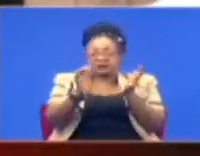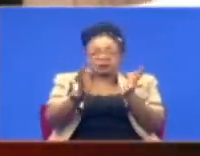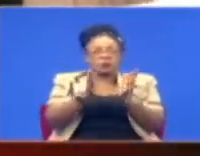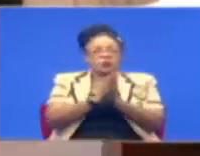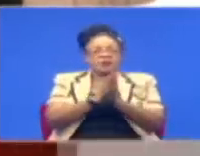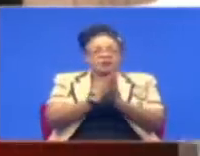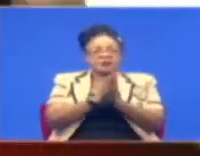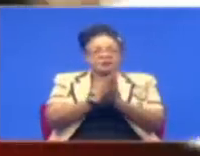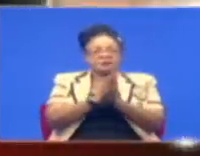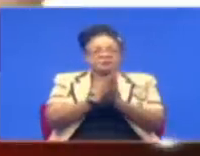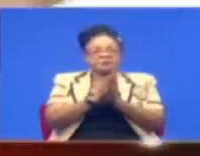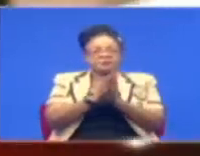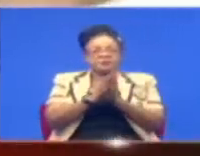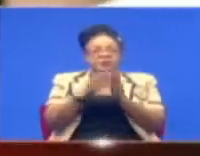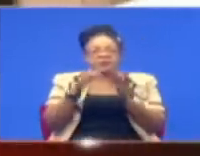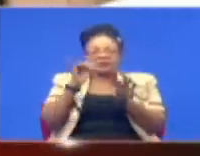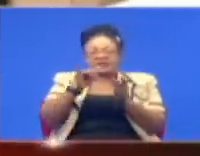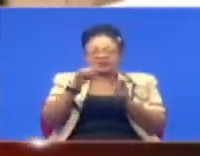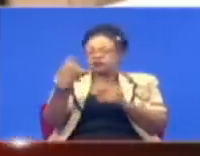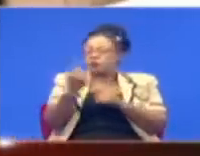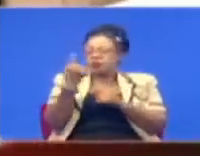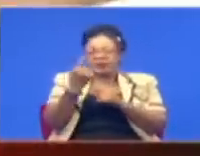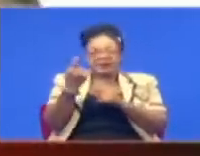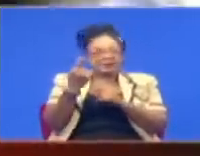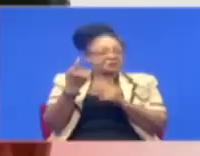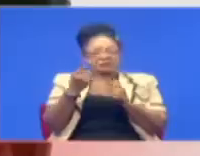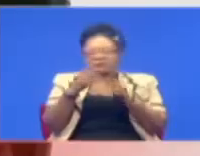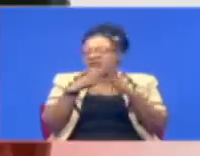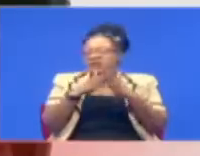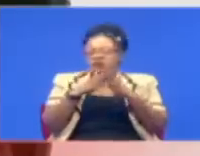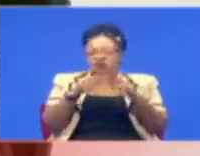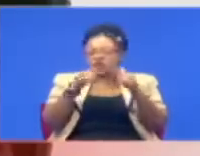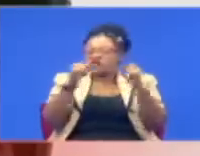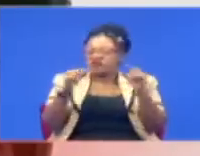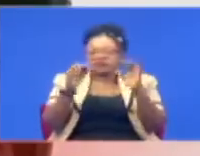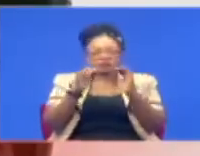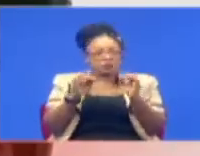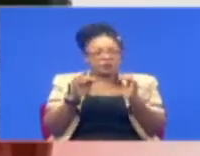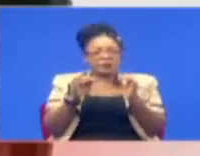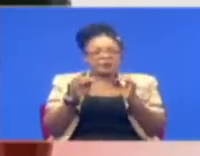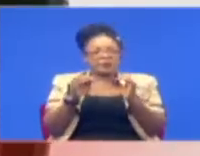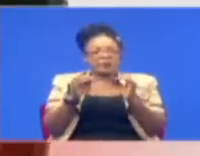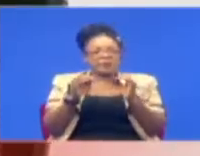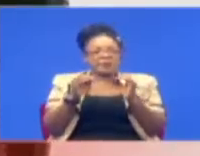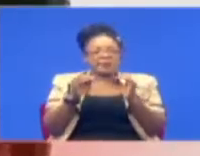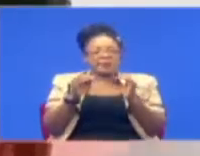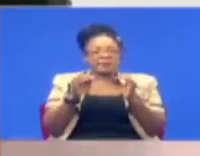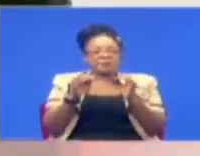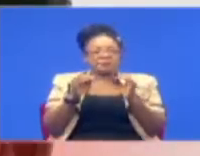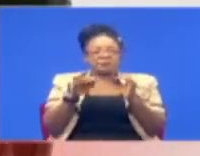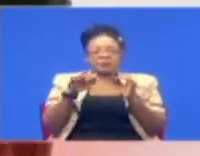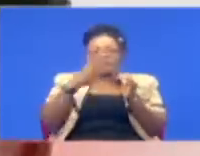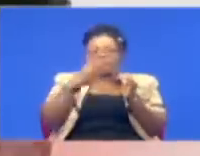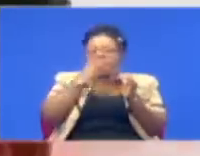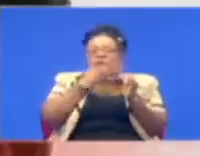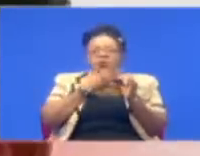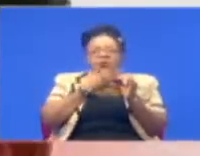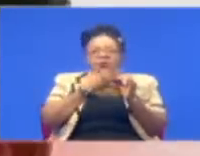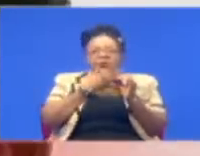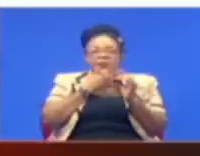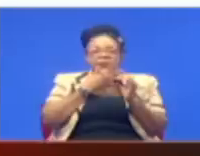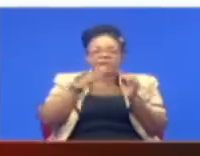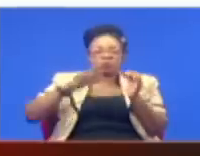mandatory sexual, and it's not only mandatory sexual offenses, it's Forestry Act, for example. The old woman who